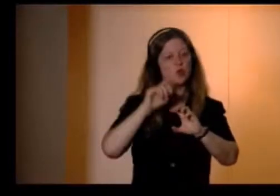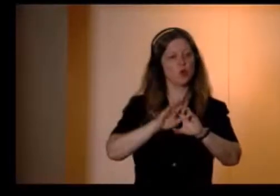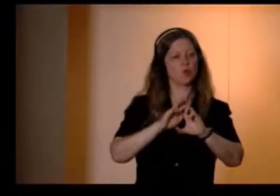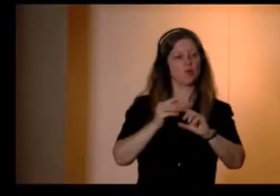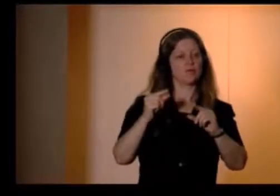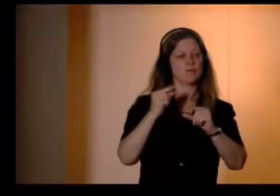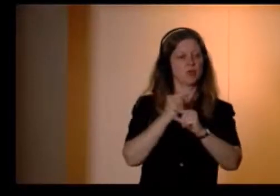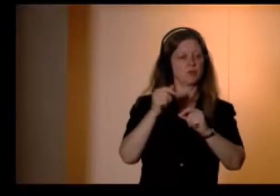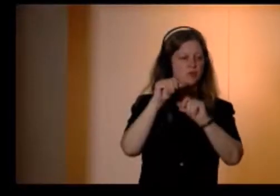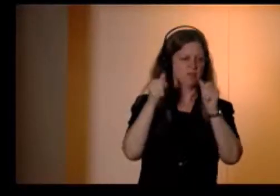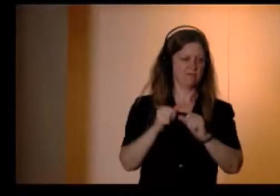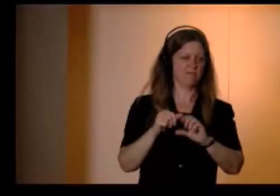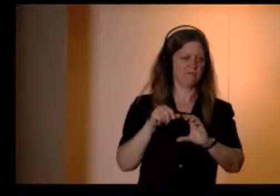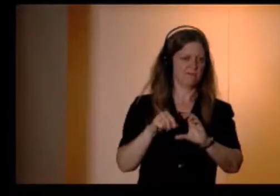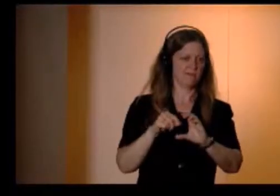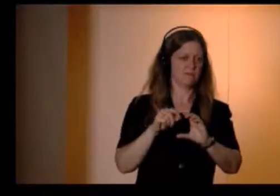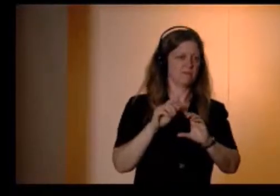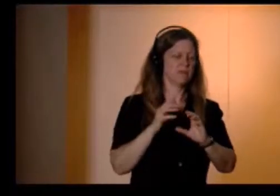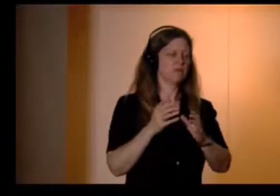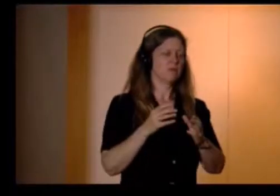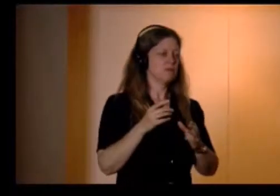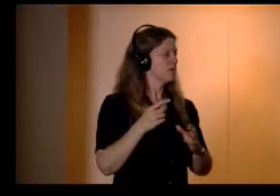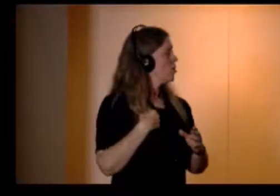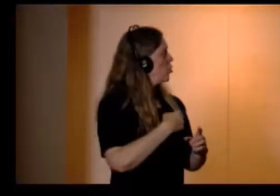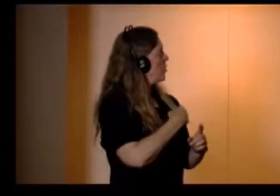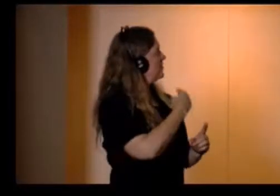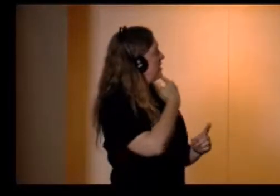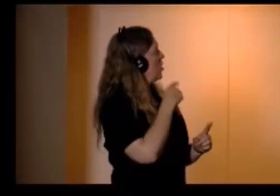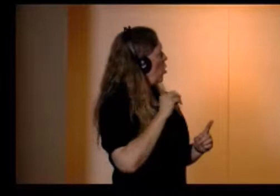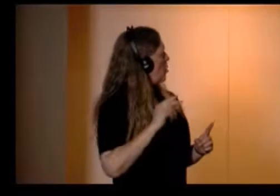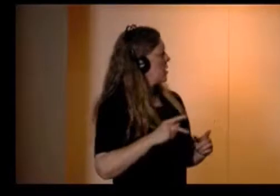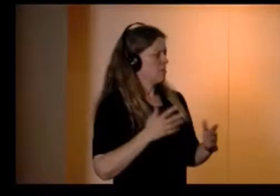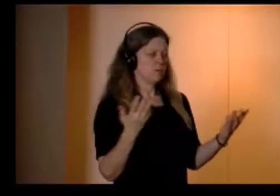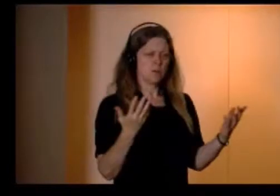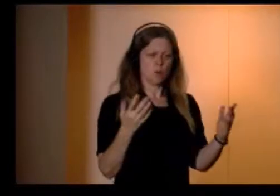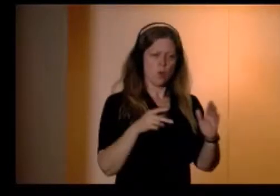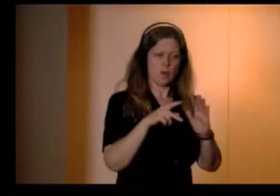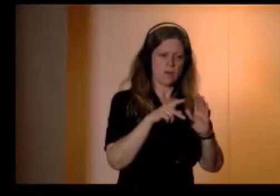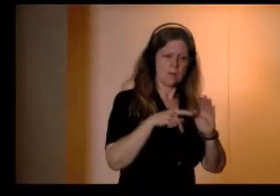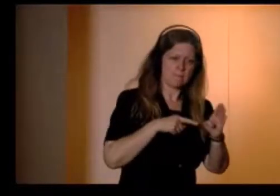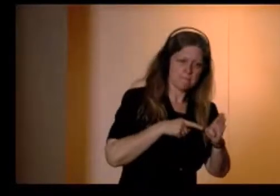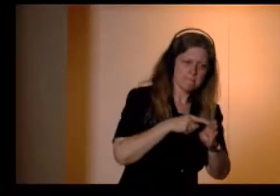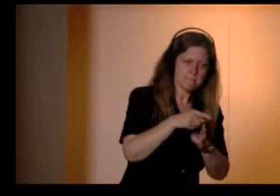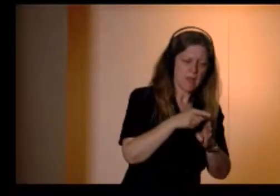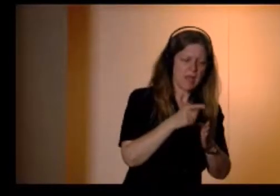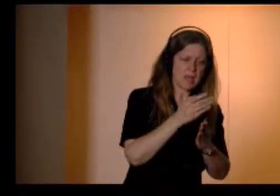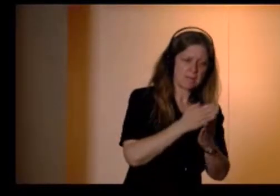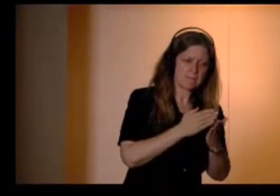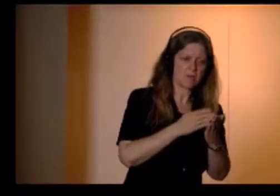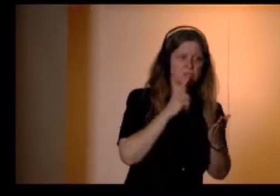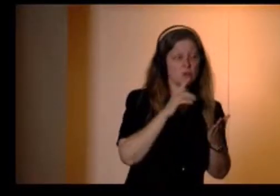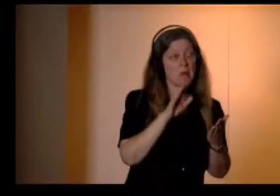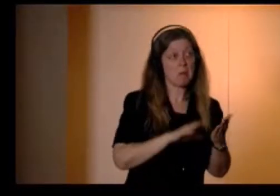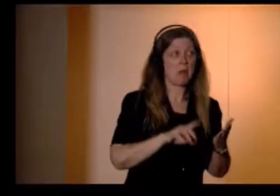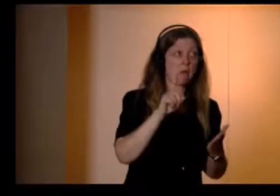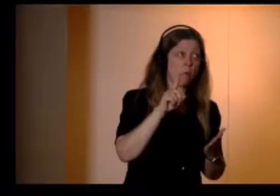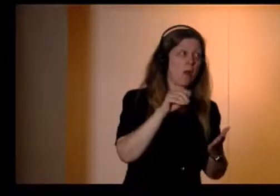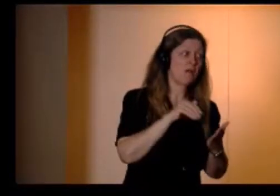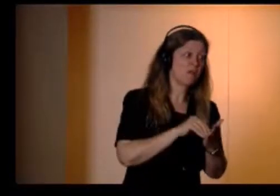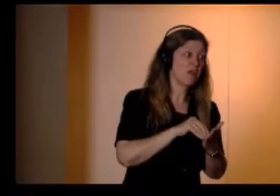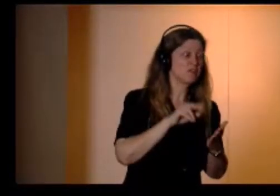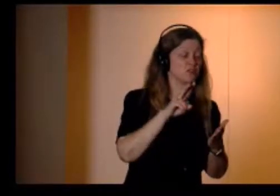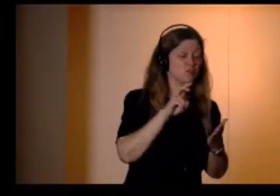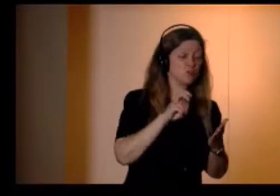of biological function. Then what we have done is we've said, okay, what are the principal components? There's about 1,200 species of bats, most of them